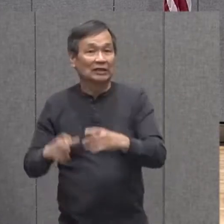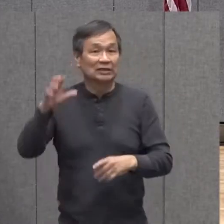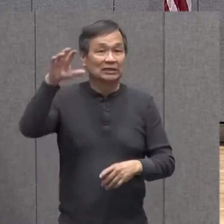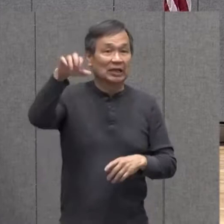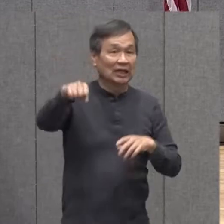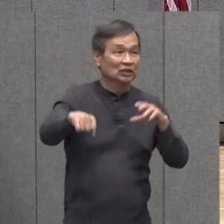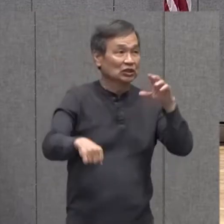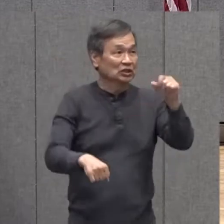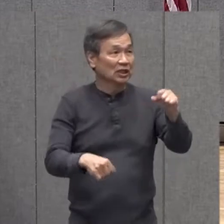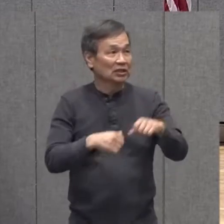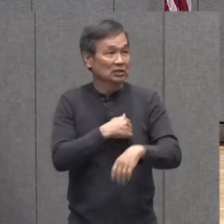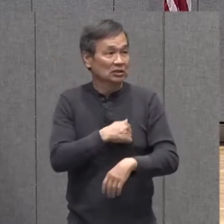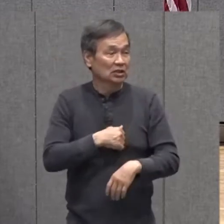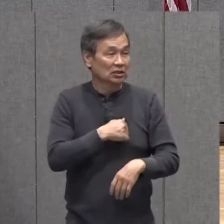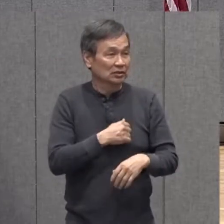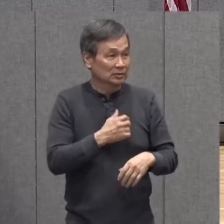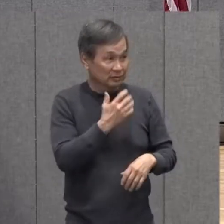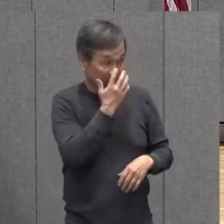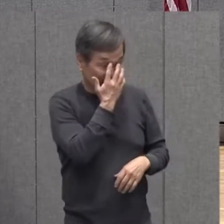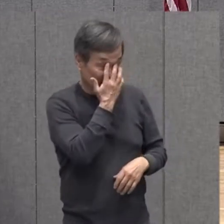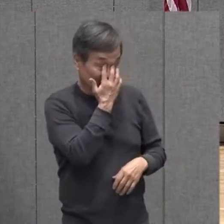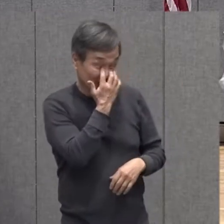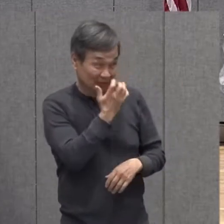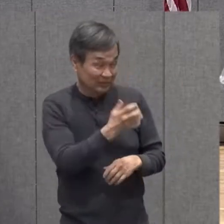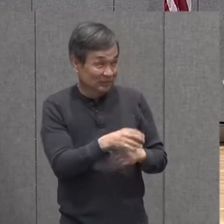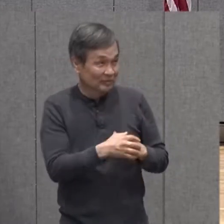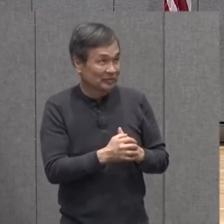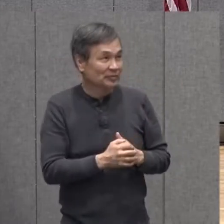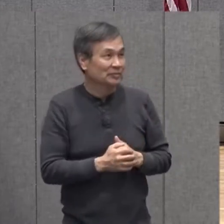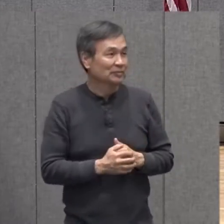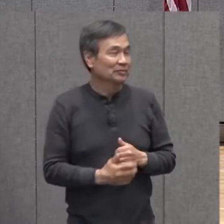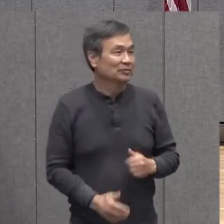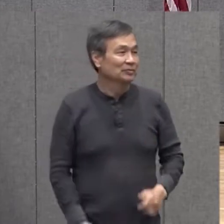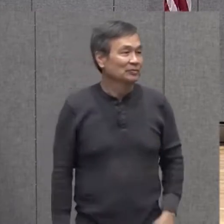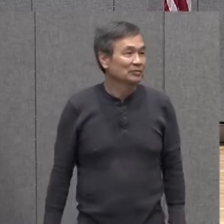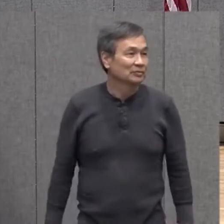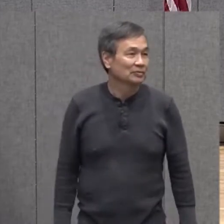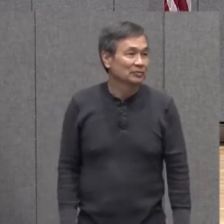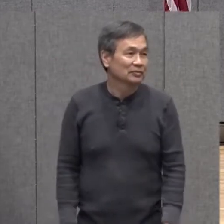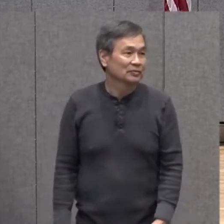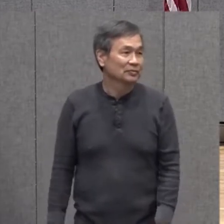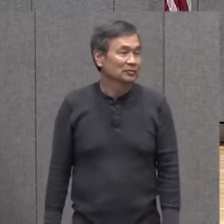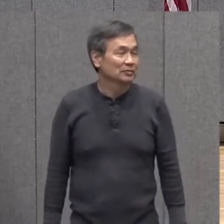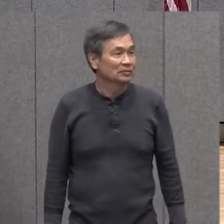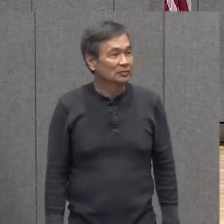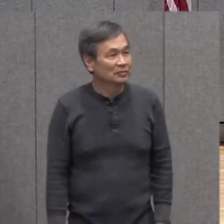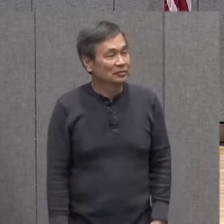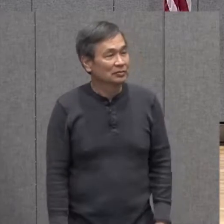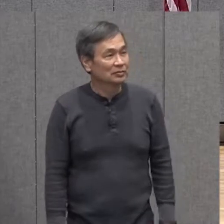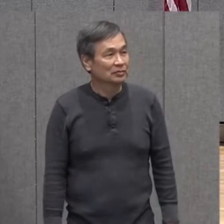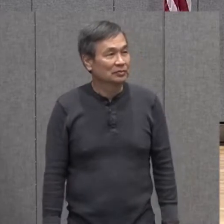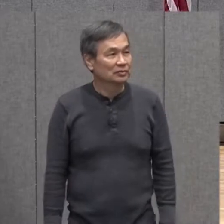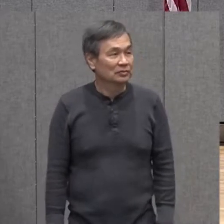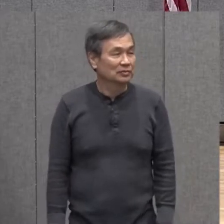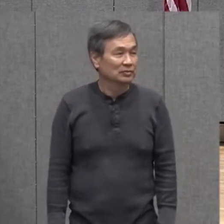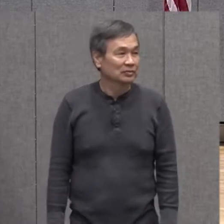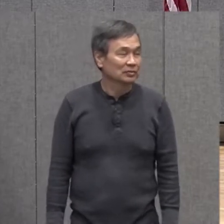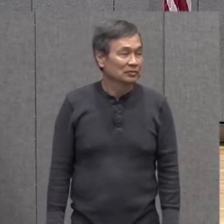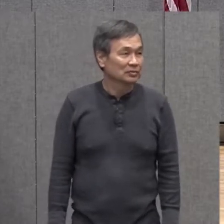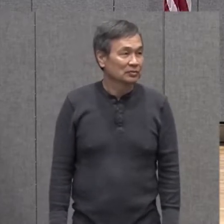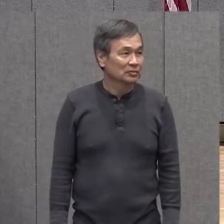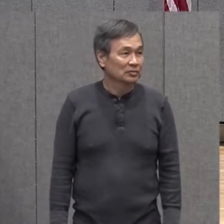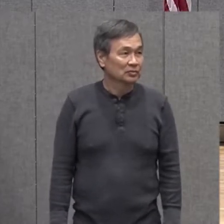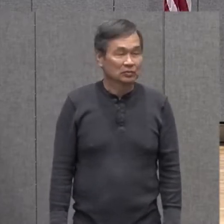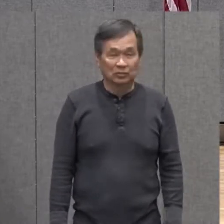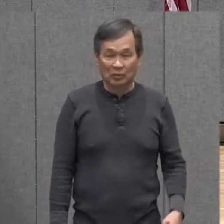sorry. La primera cosa que vamos a hacer es poner 2 bolsas en una mano y poner una bolsa en la otra mano.